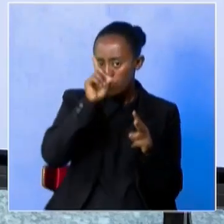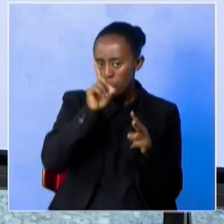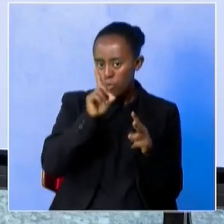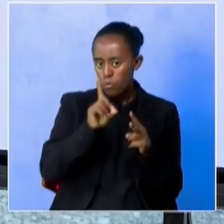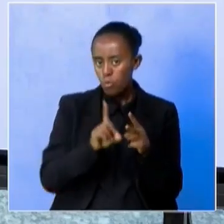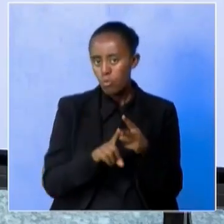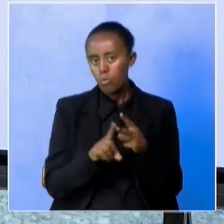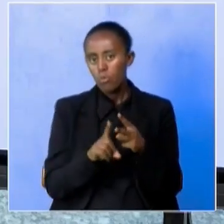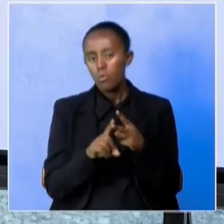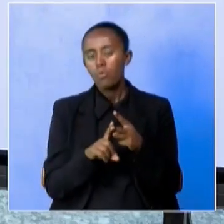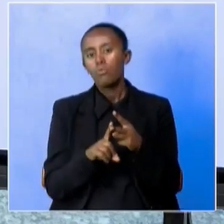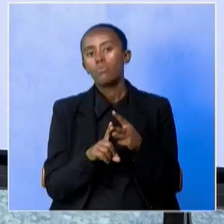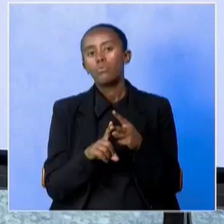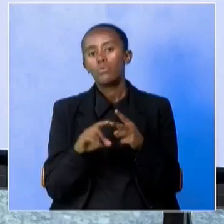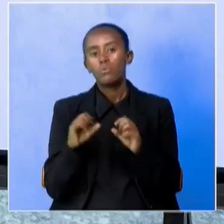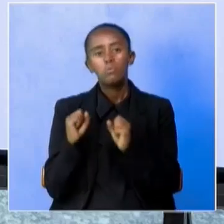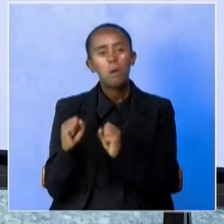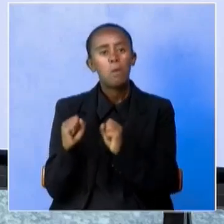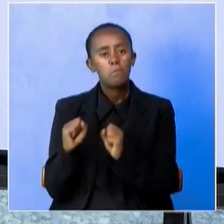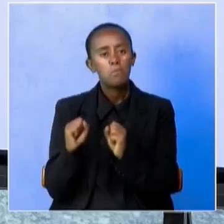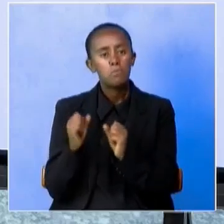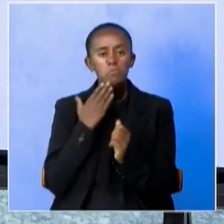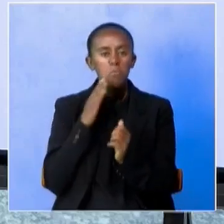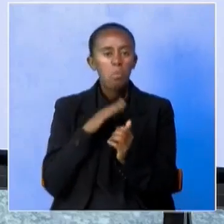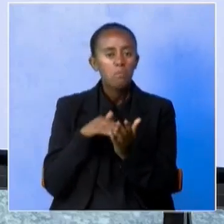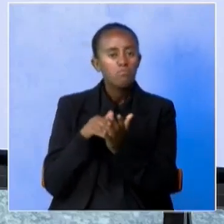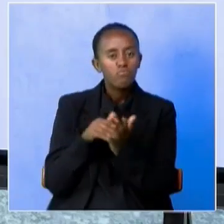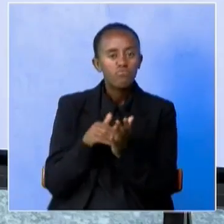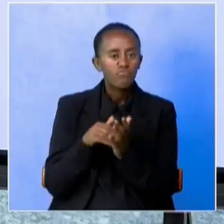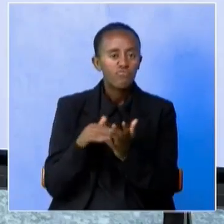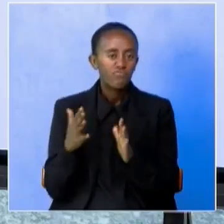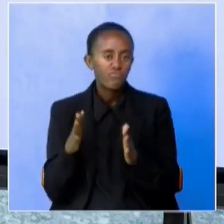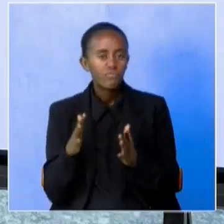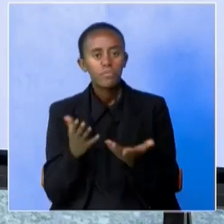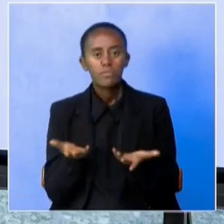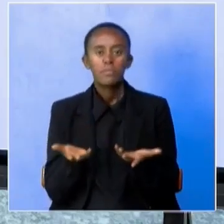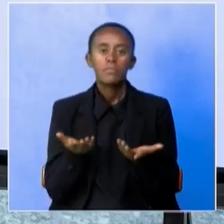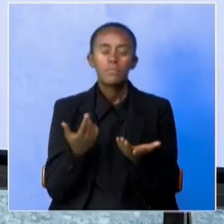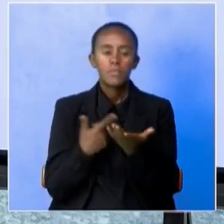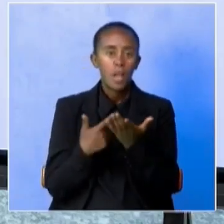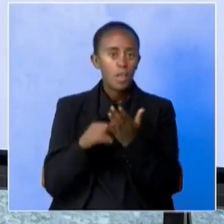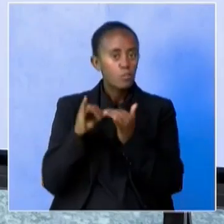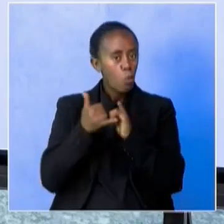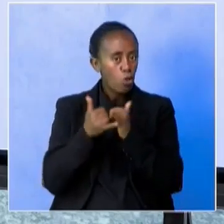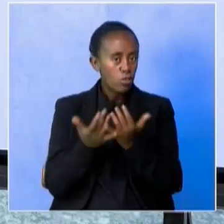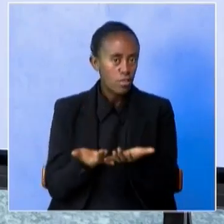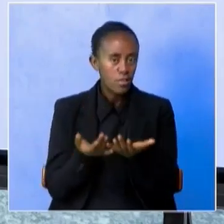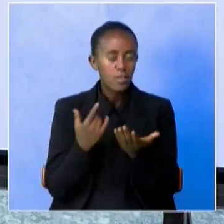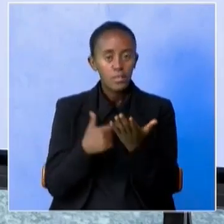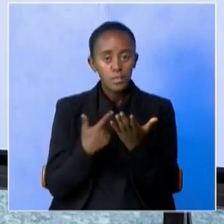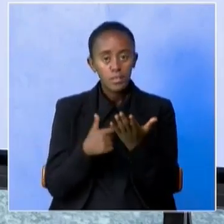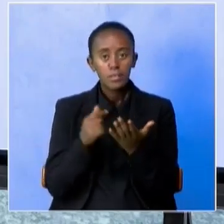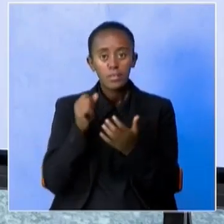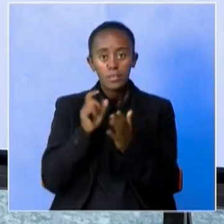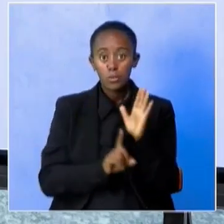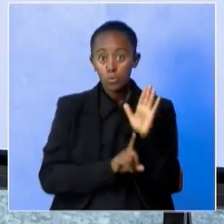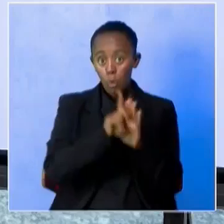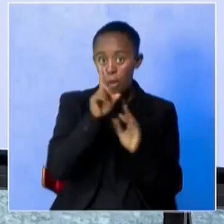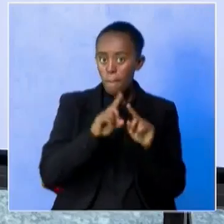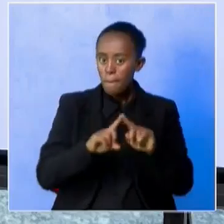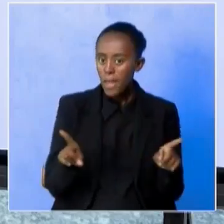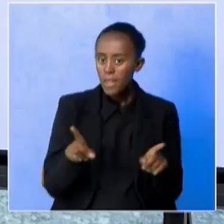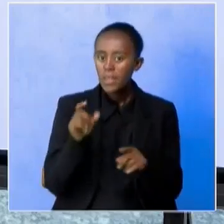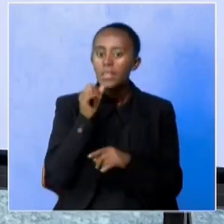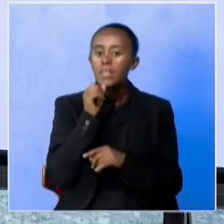How tall he is and how poorly he plays at that sport. So he is tall, but he